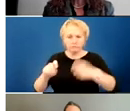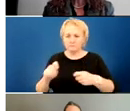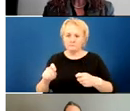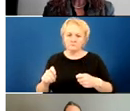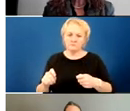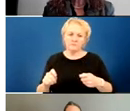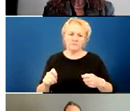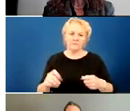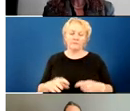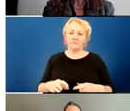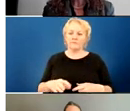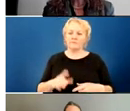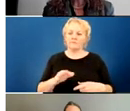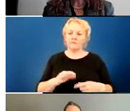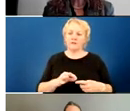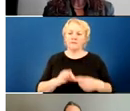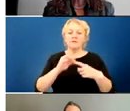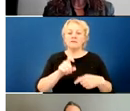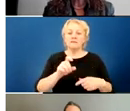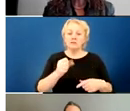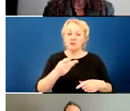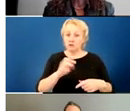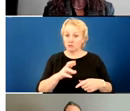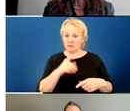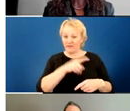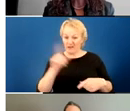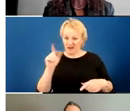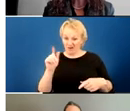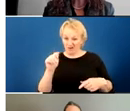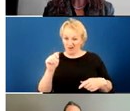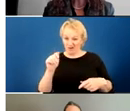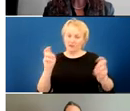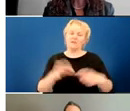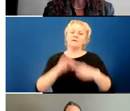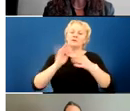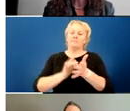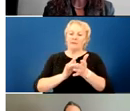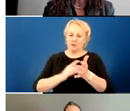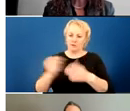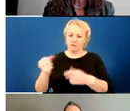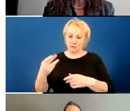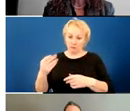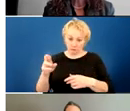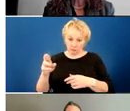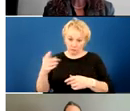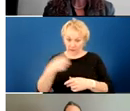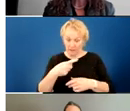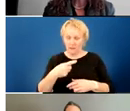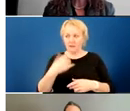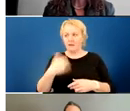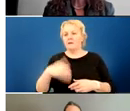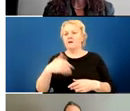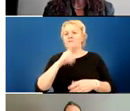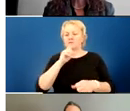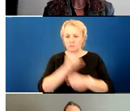You know, the special needs shelters in Louisiana or the special medical shelters in Louisiana, they definitely